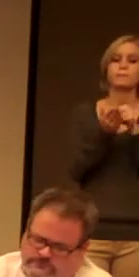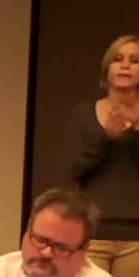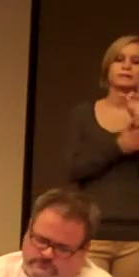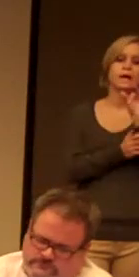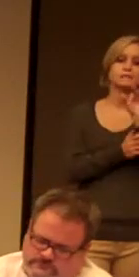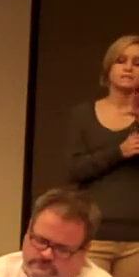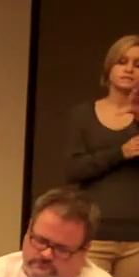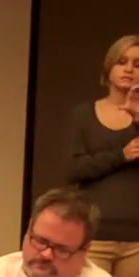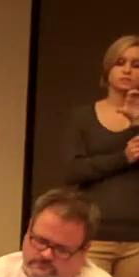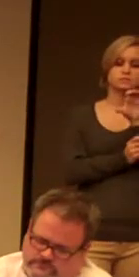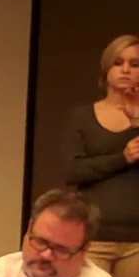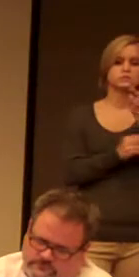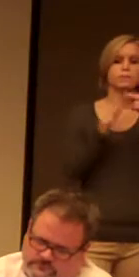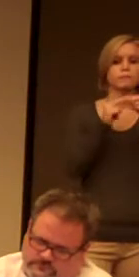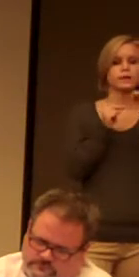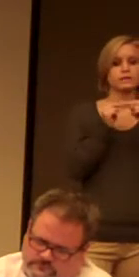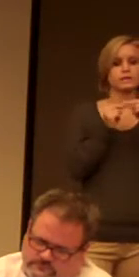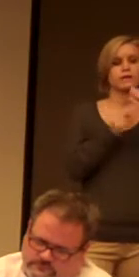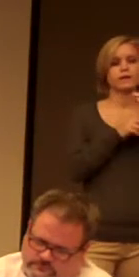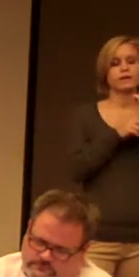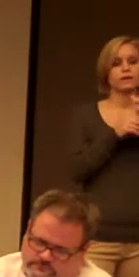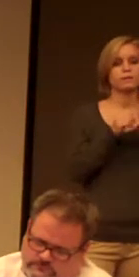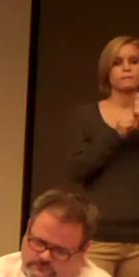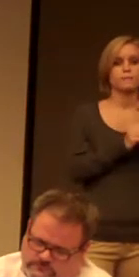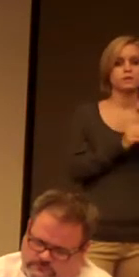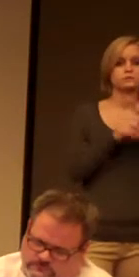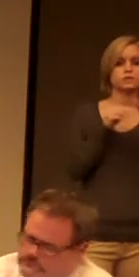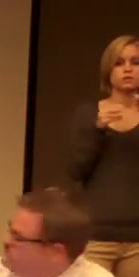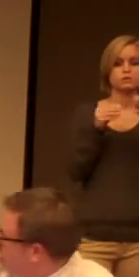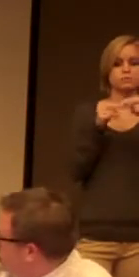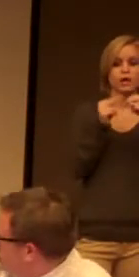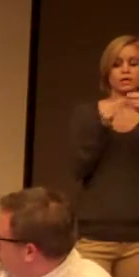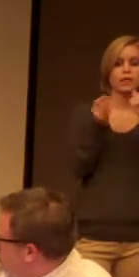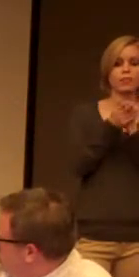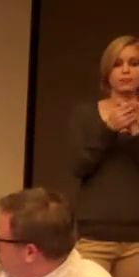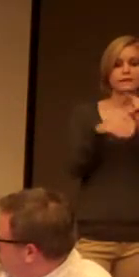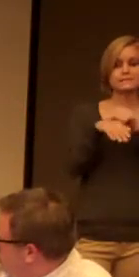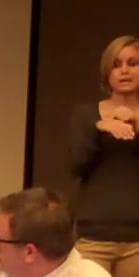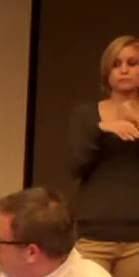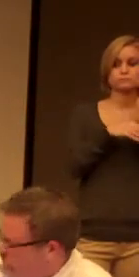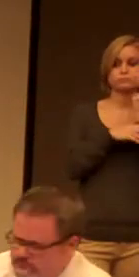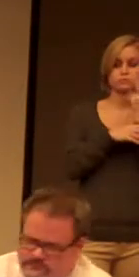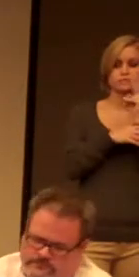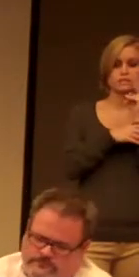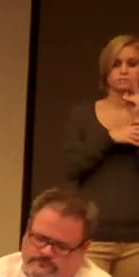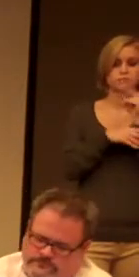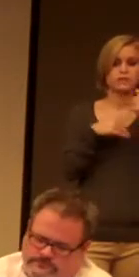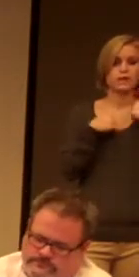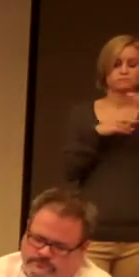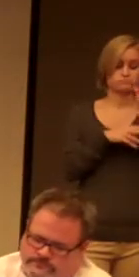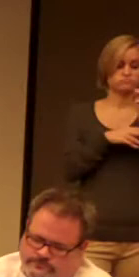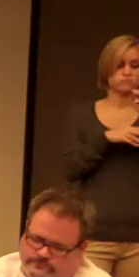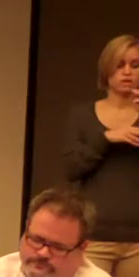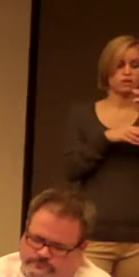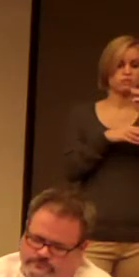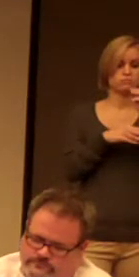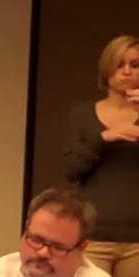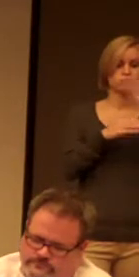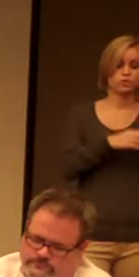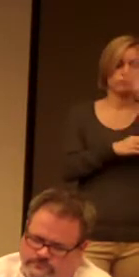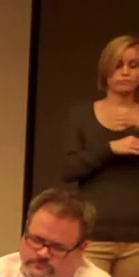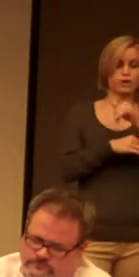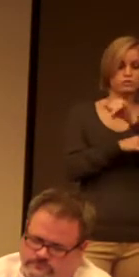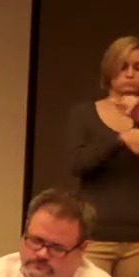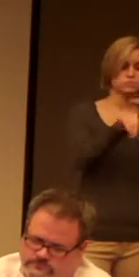mid-19th century buildings. And most buildings at that time, you will see, will have no front yards. If you were in